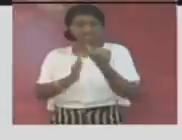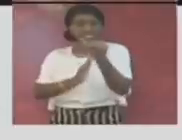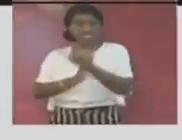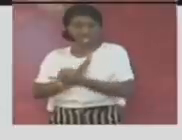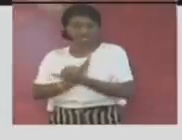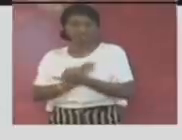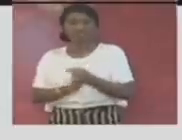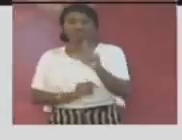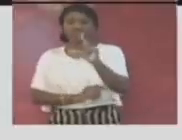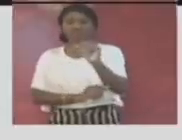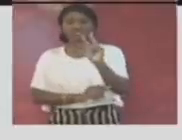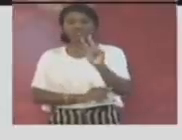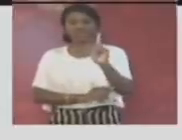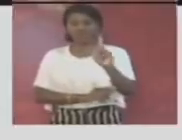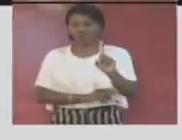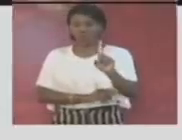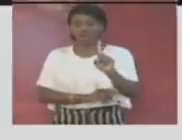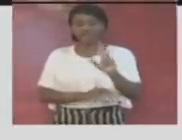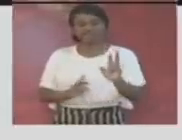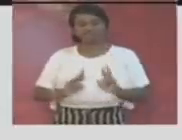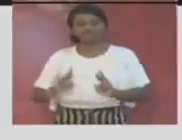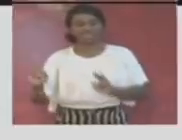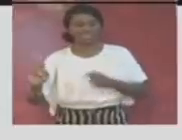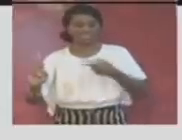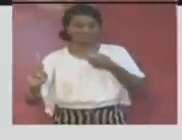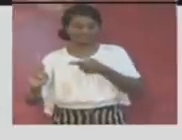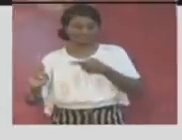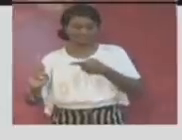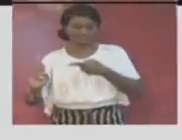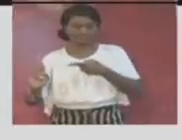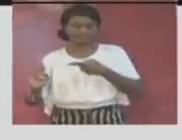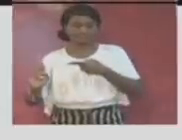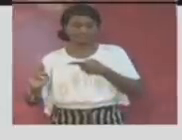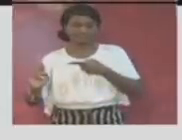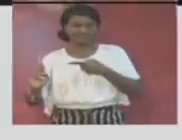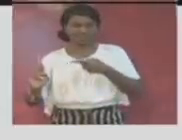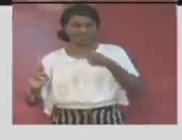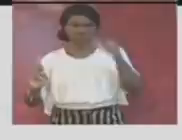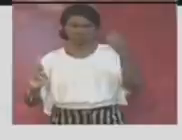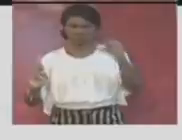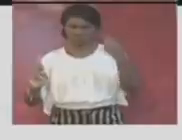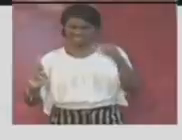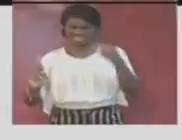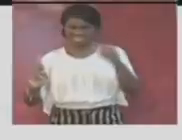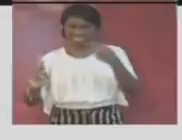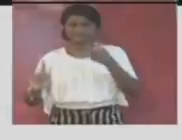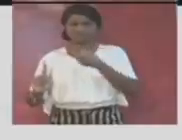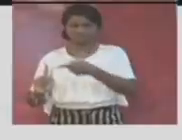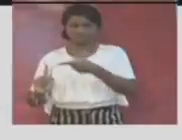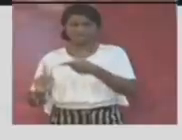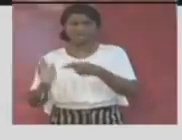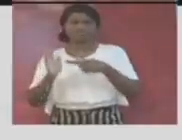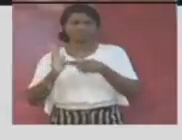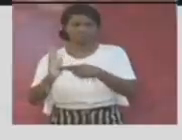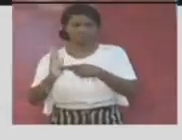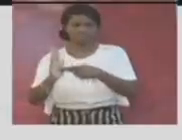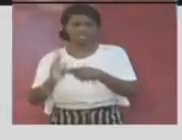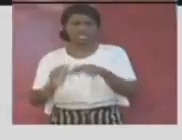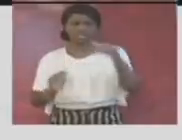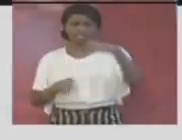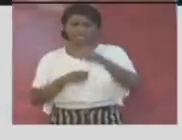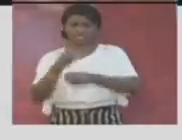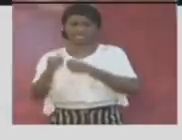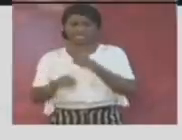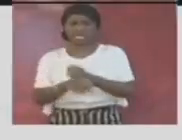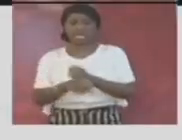2021, is currently at the right-hand end of the screen, and that is those green bars at the end representing the